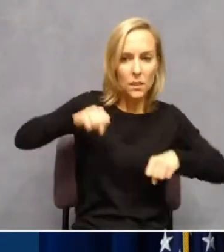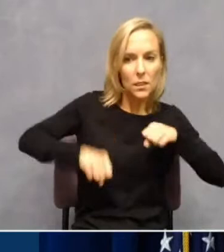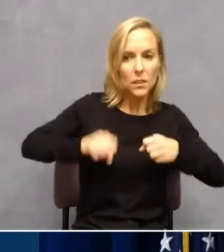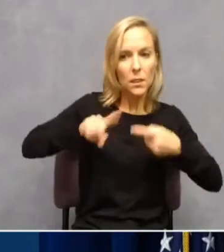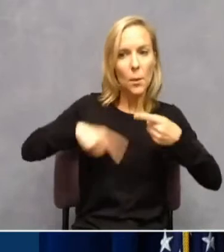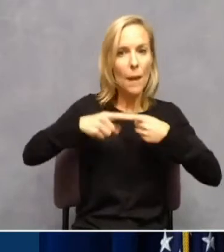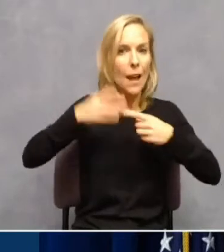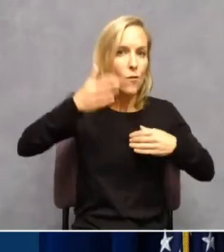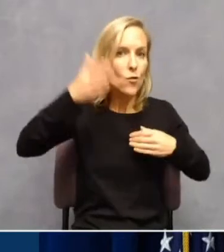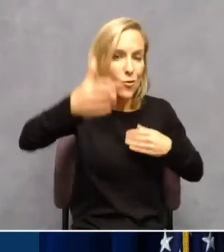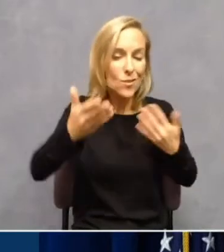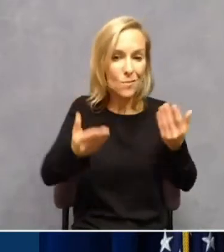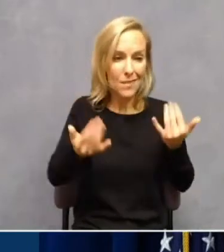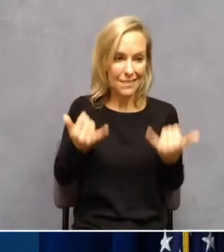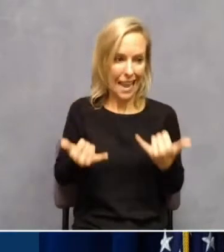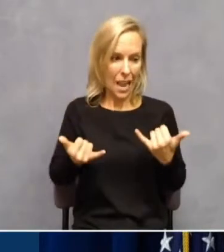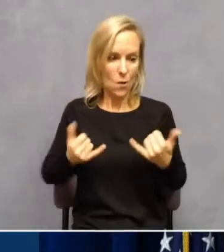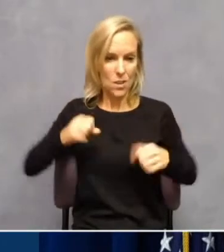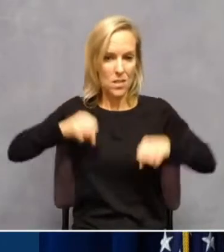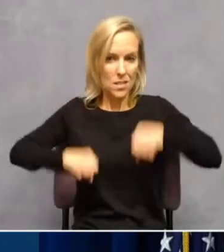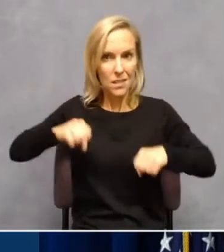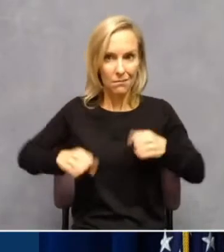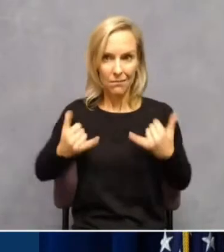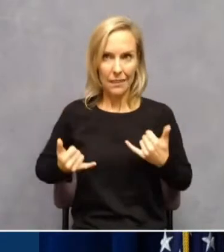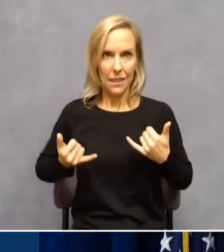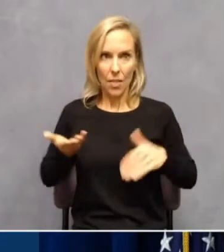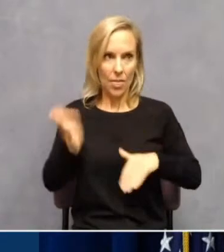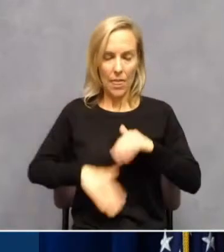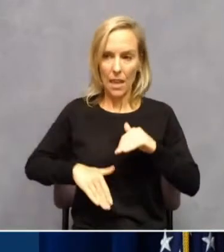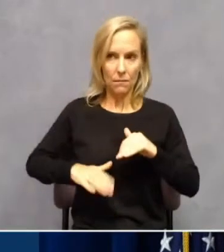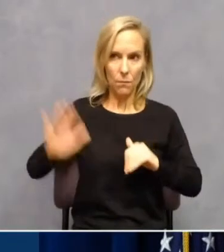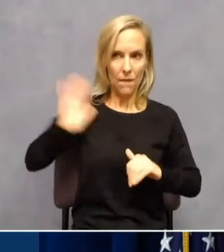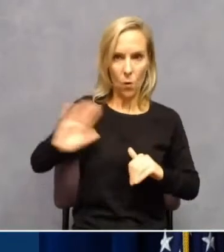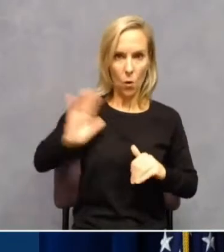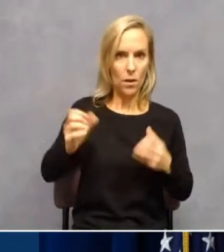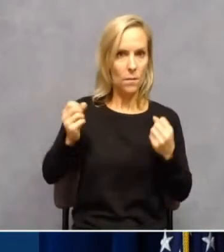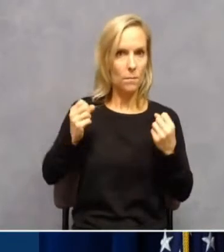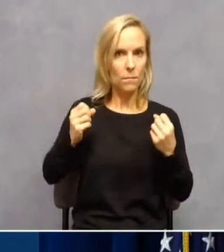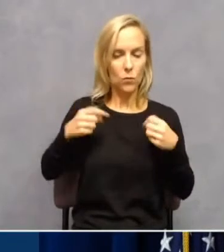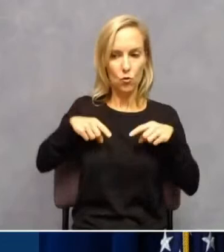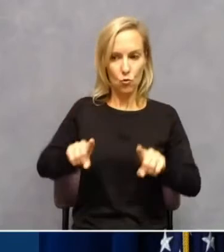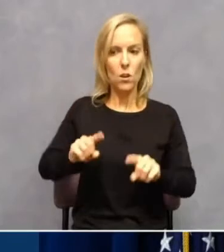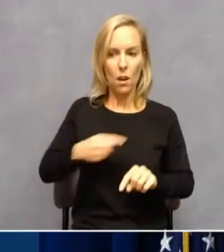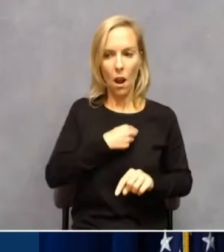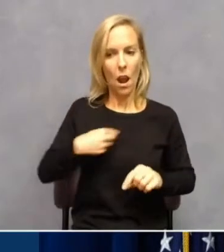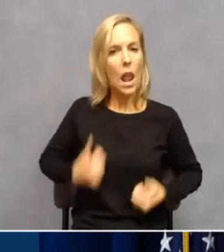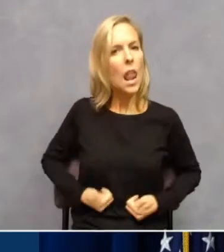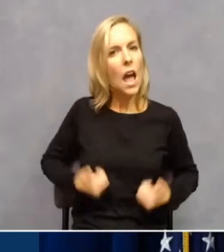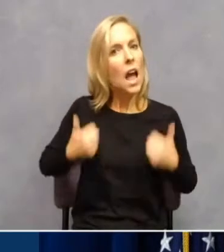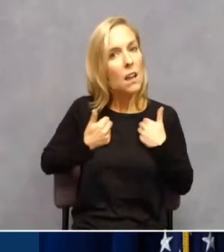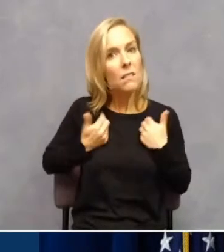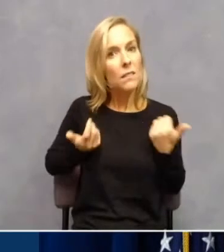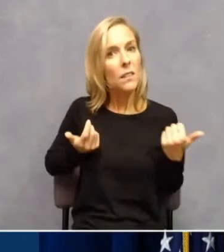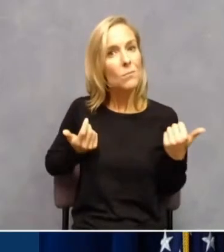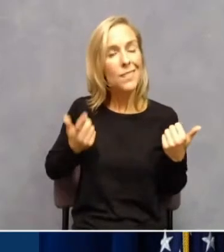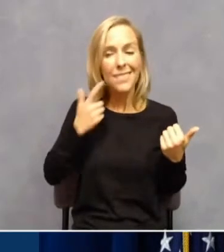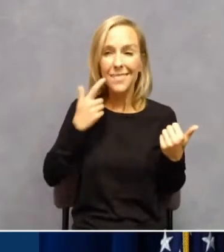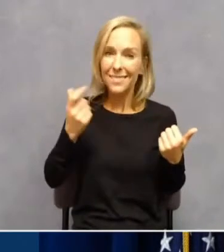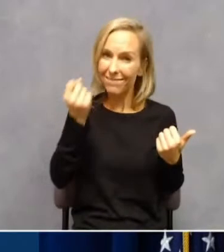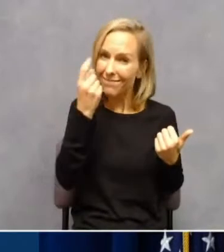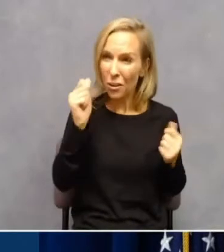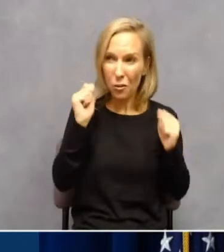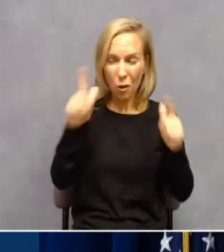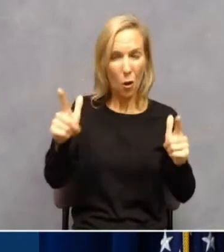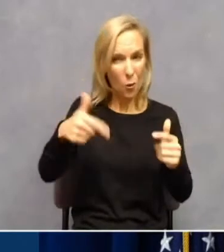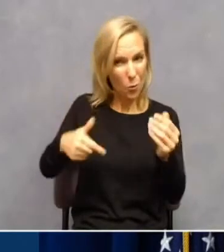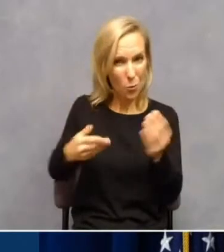there's more uncertainty right now than there's ever been in many of our lifetimes, but everybody else is going through that too,